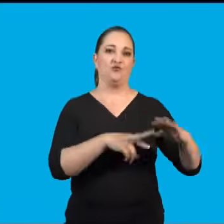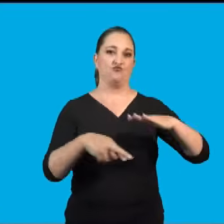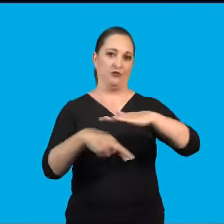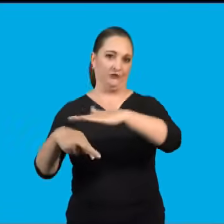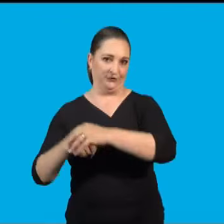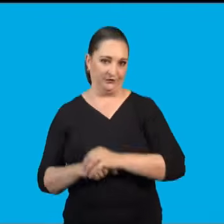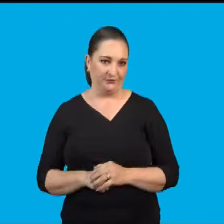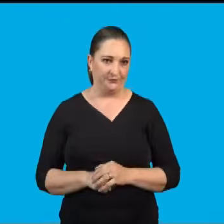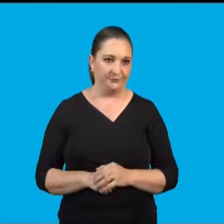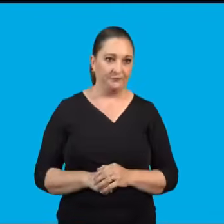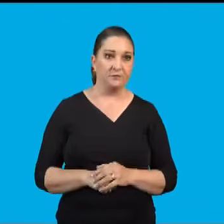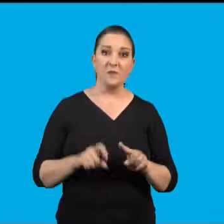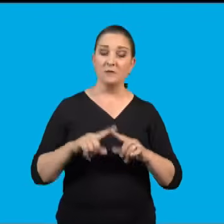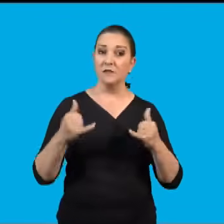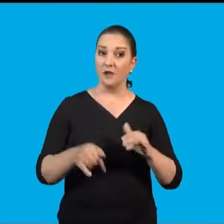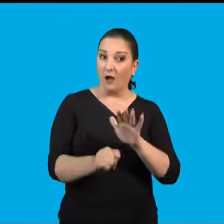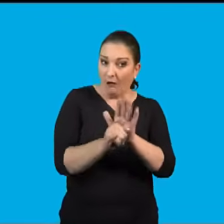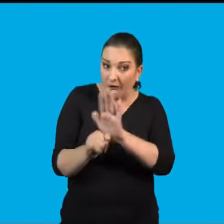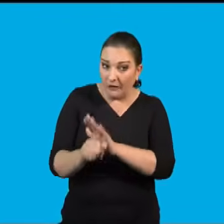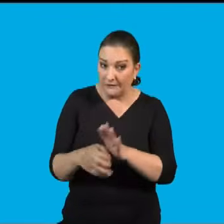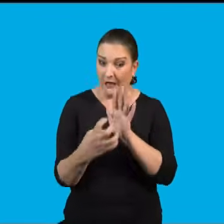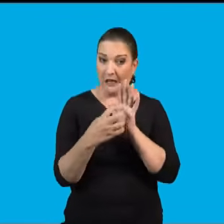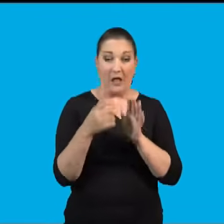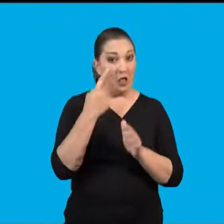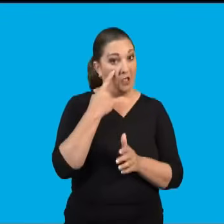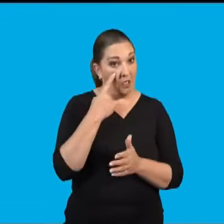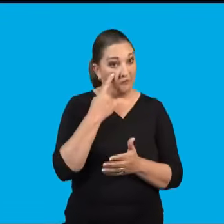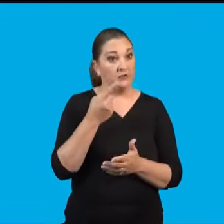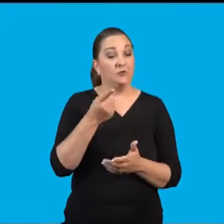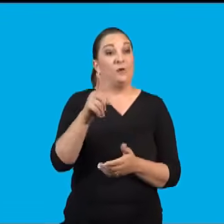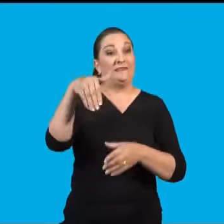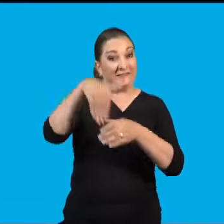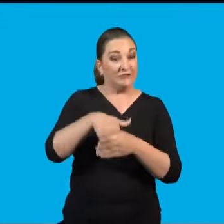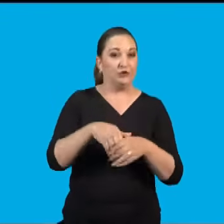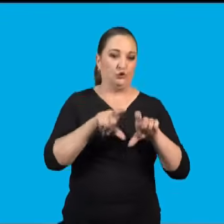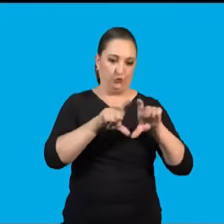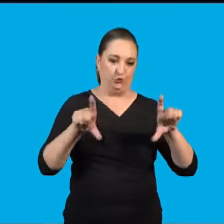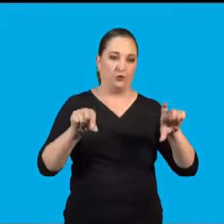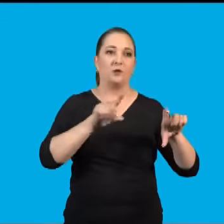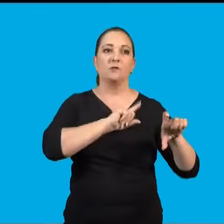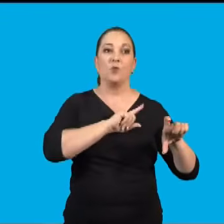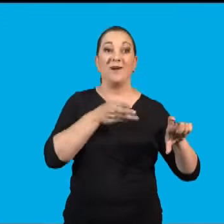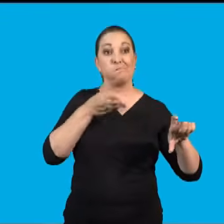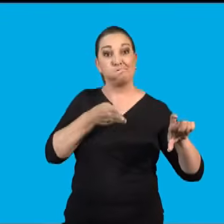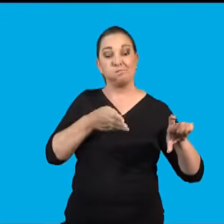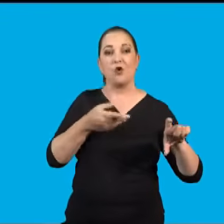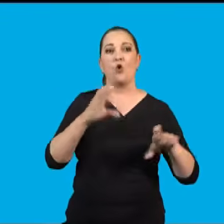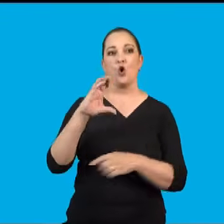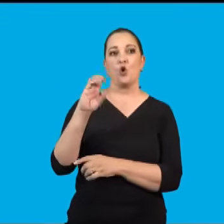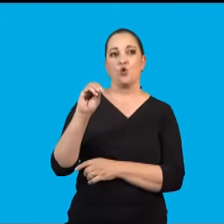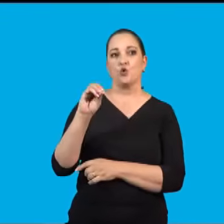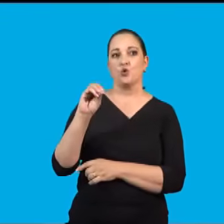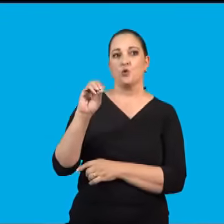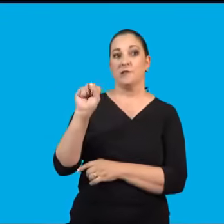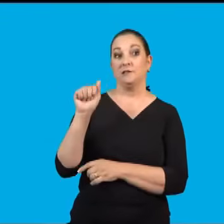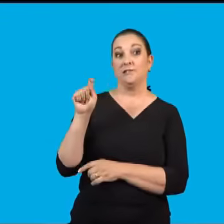Another example is, identify evidence in the source that indicates that this was a COSATU